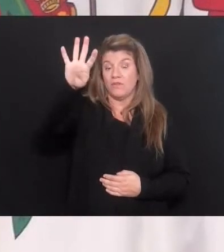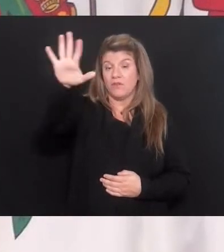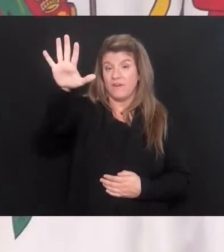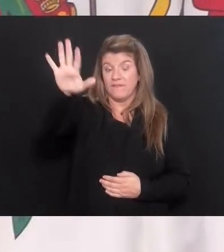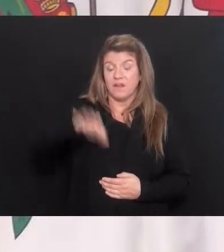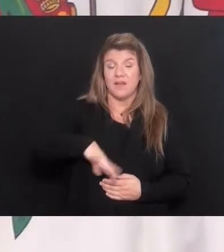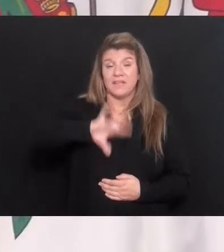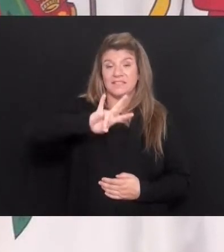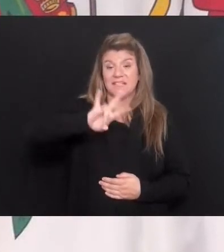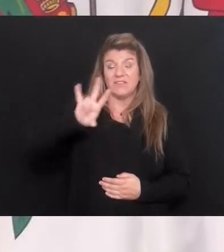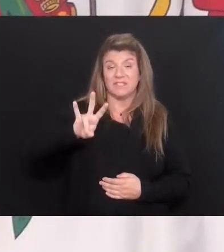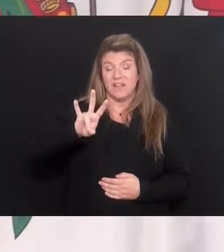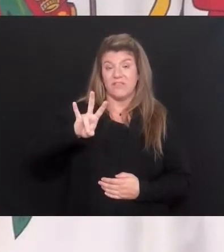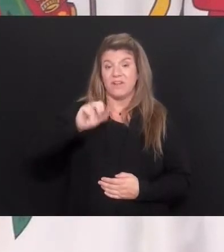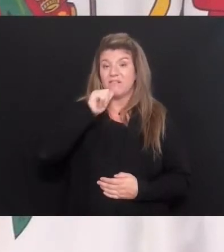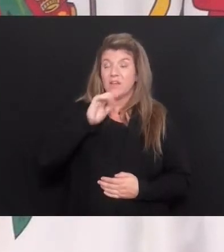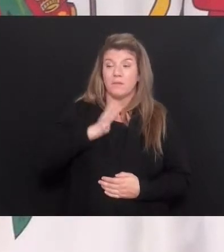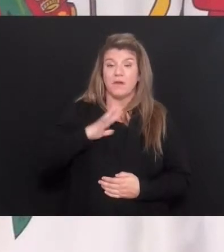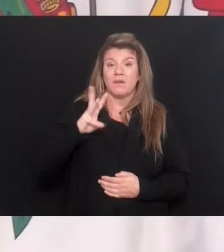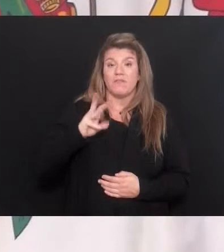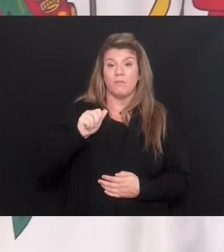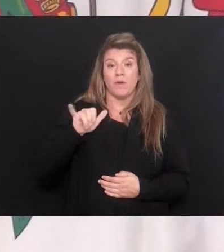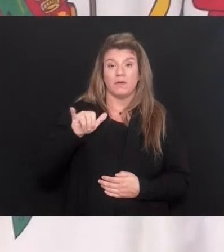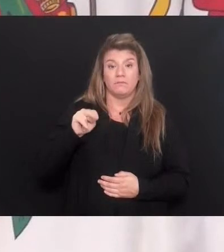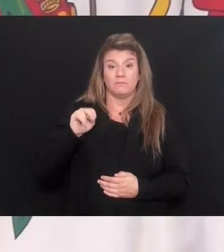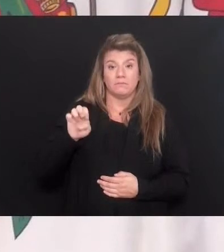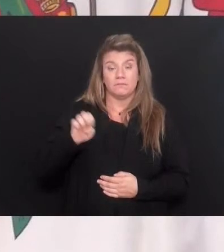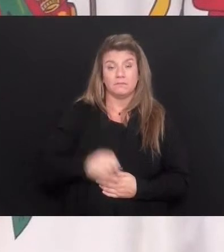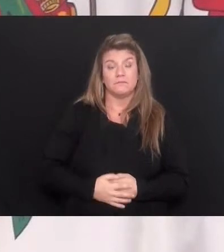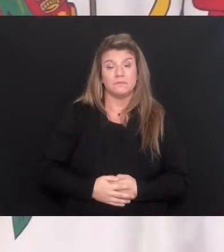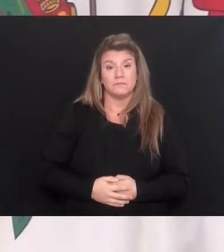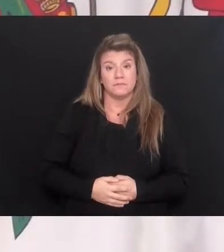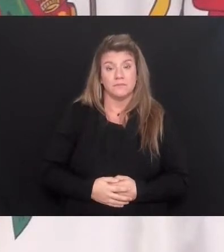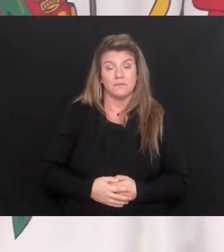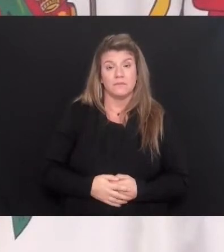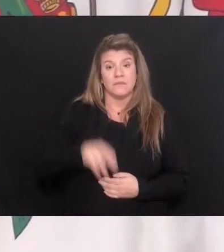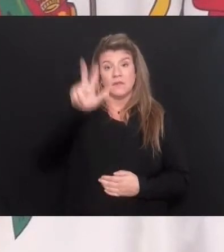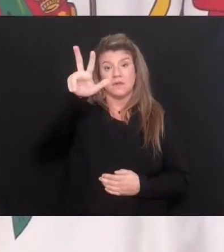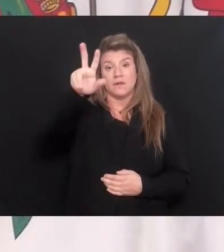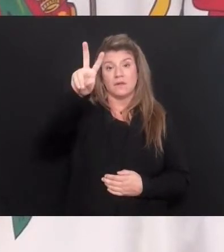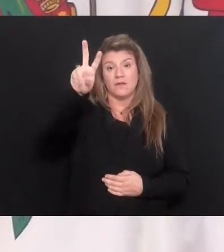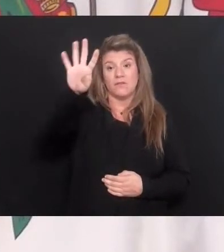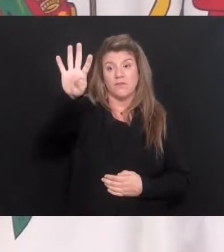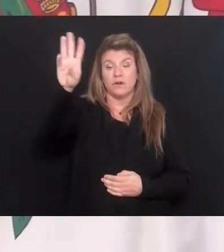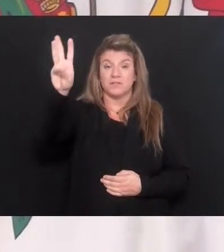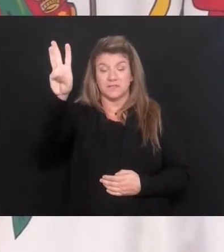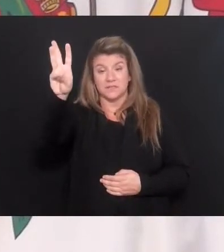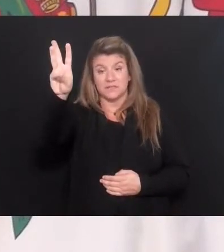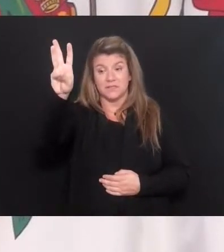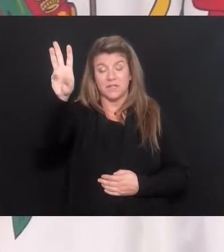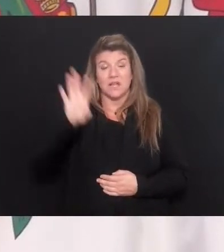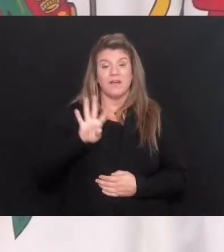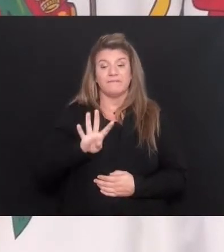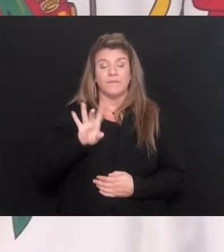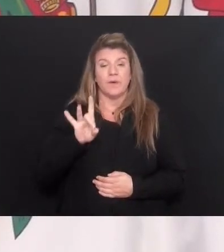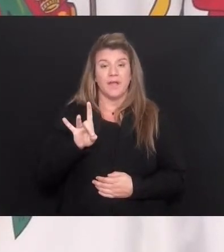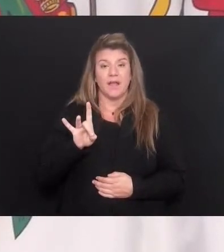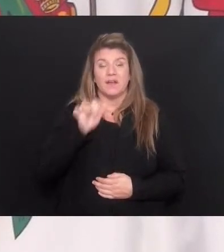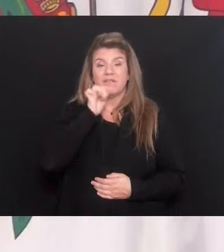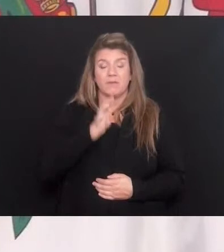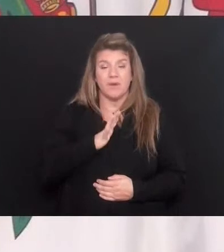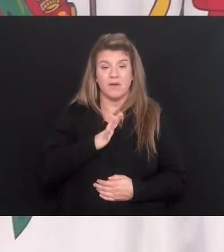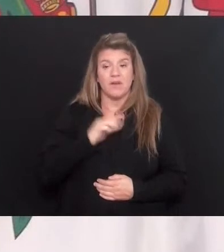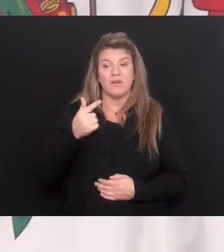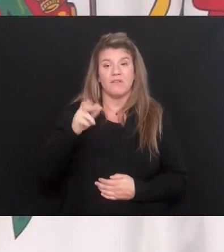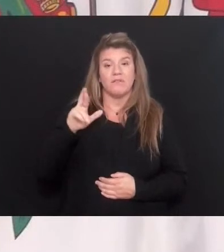death, a 77-year-old female from Wayne County. The 3,246th death is a 48-year-old female